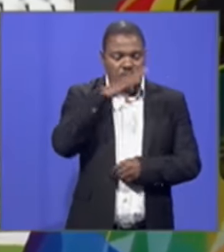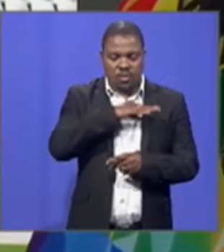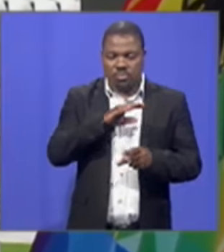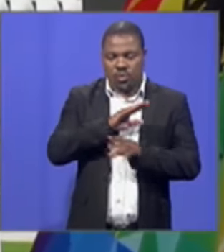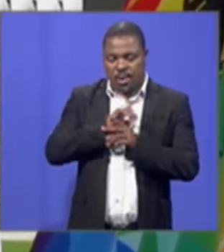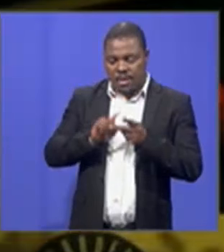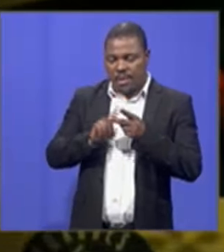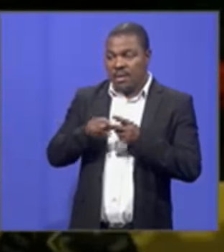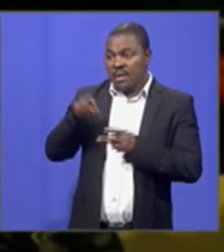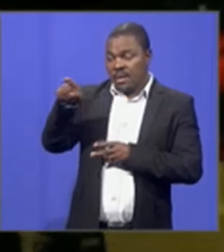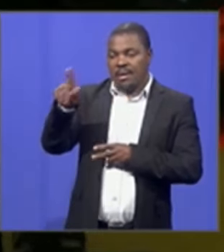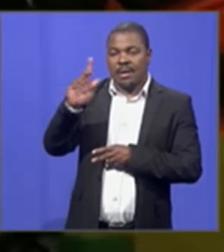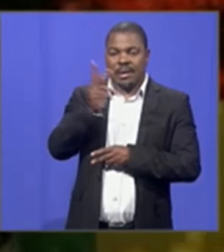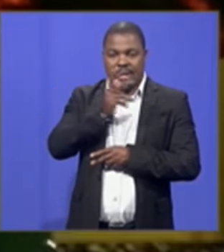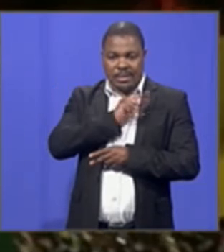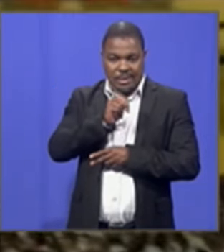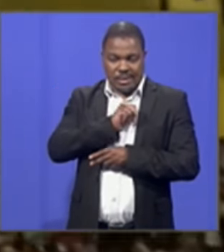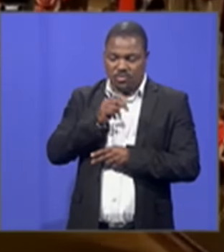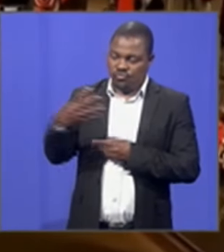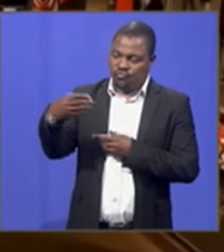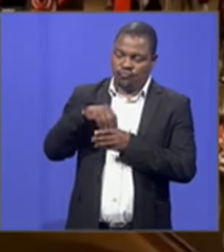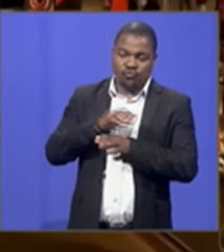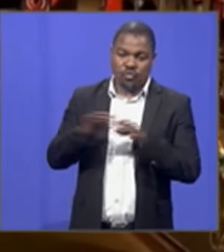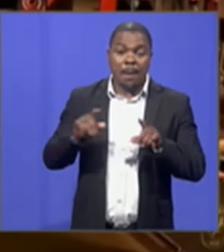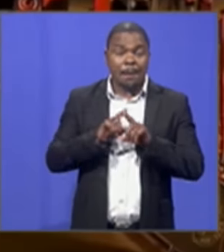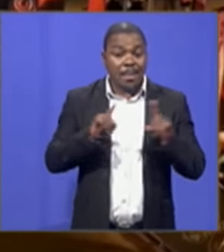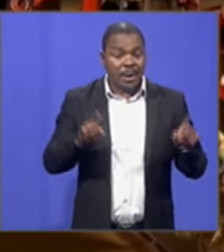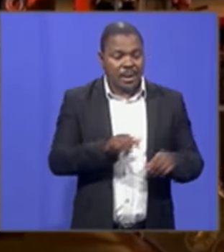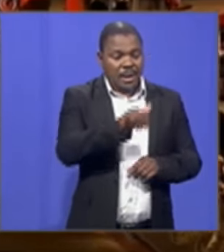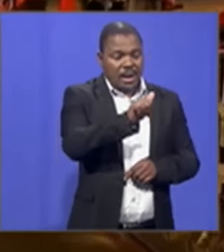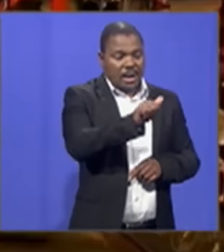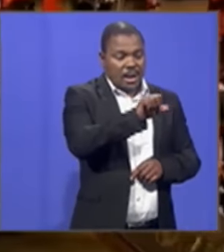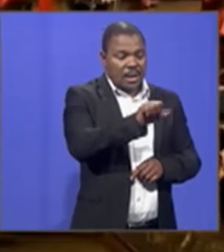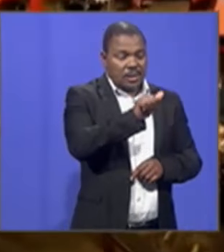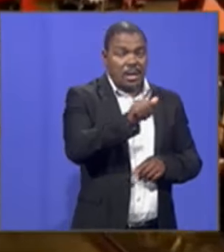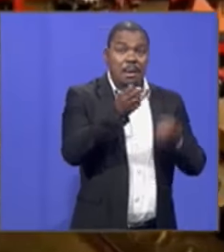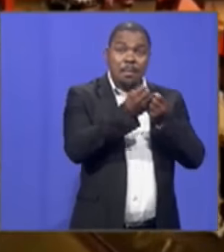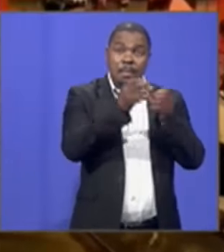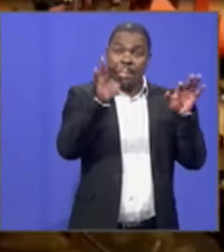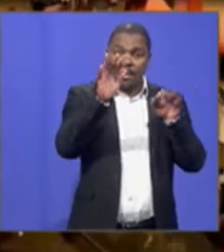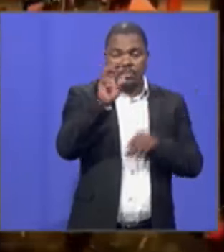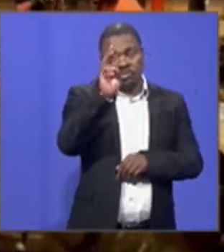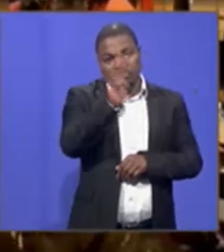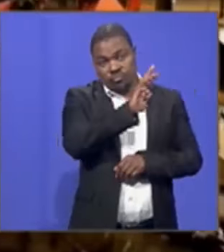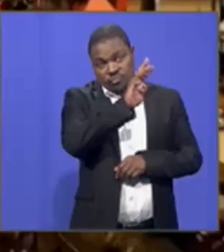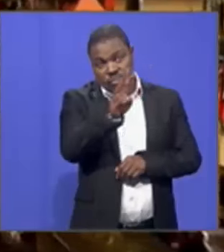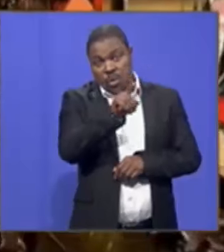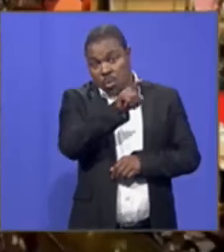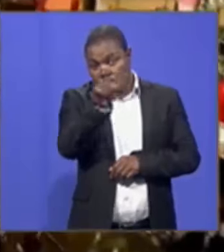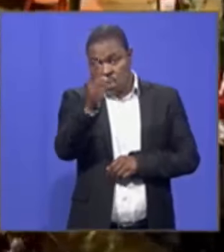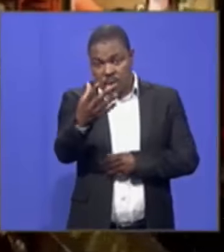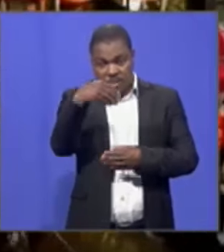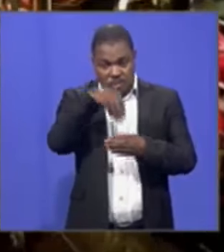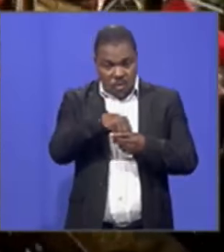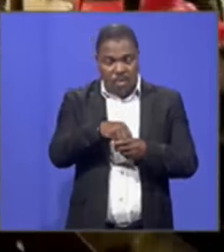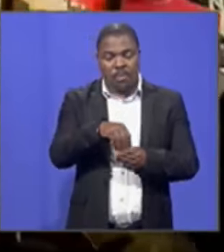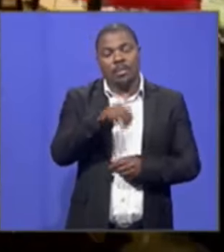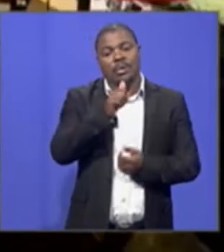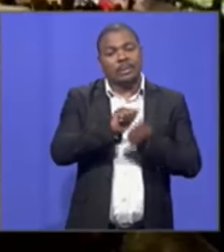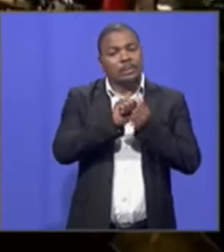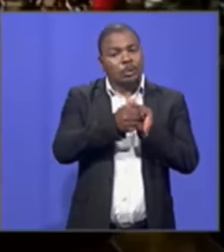KZN Athletics. Efela ASA e lemošitše batho ka moka bao ba amanago le papadi ya